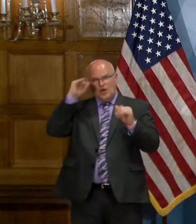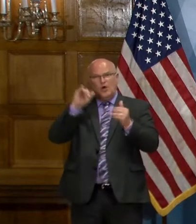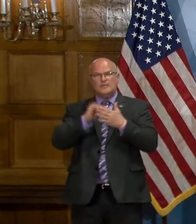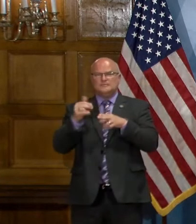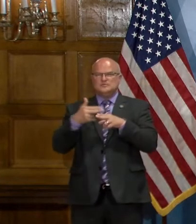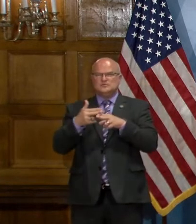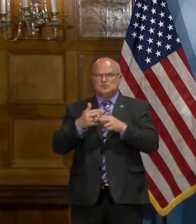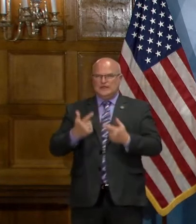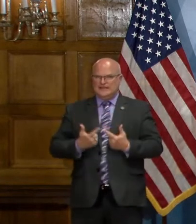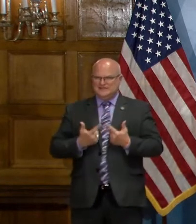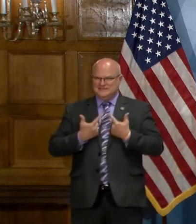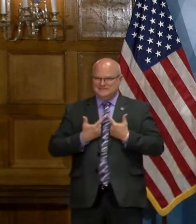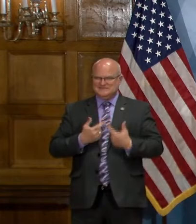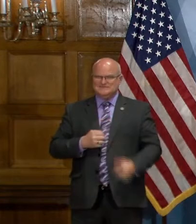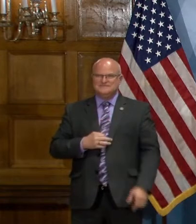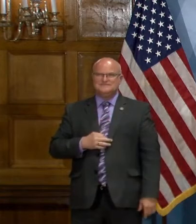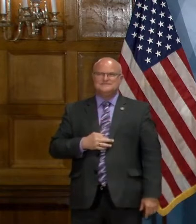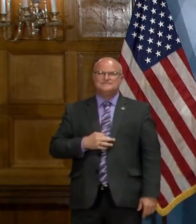very short-lived.